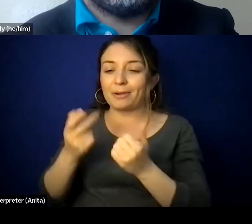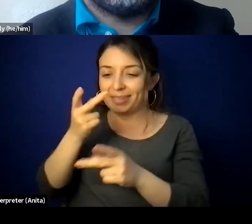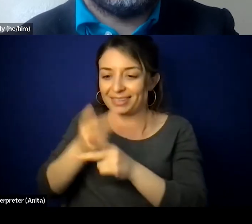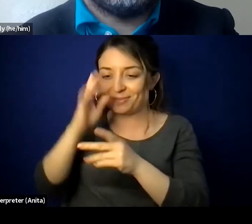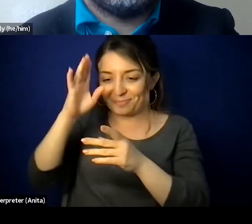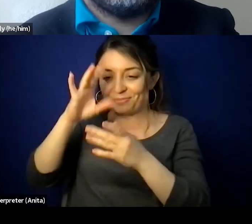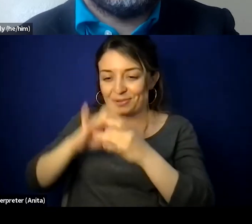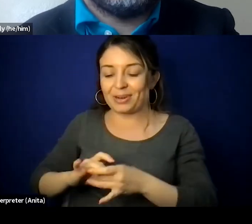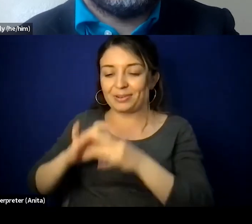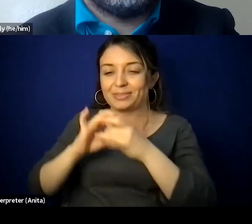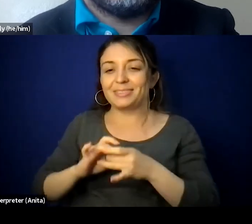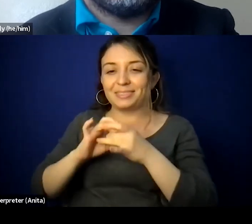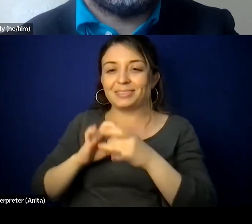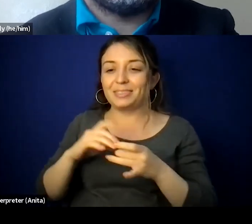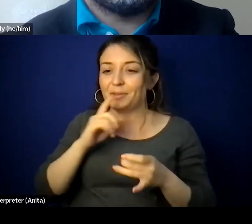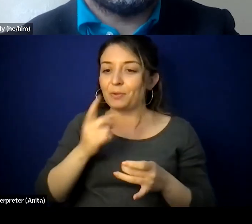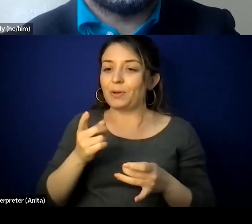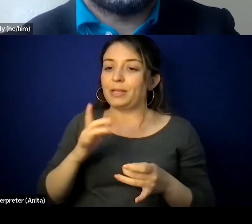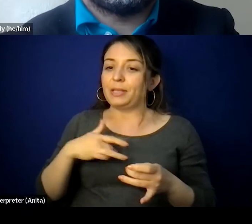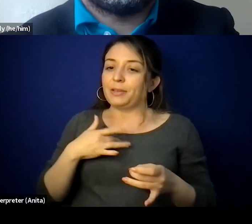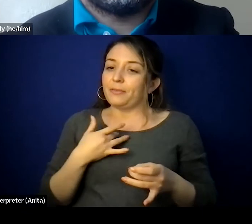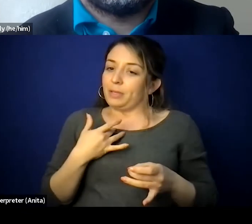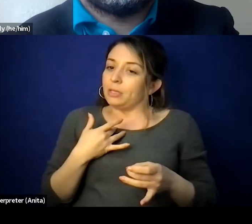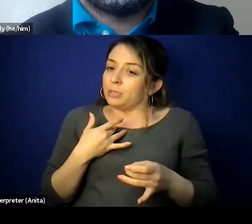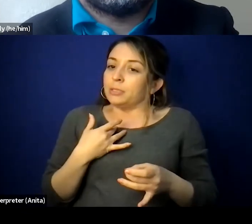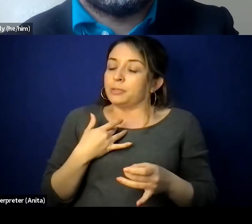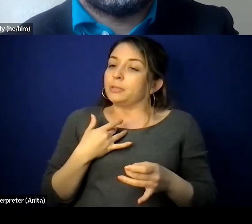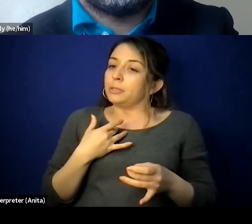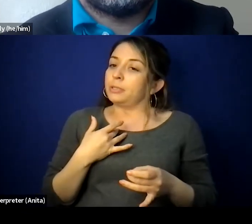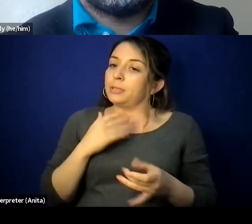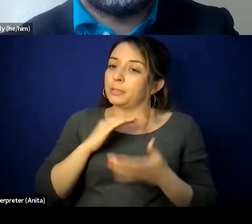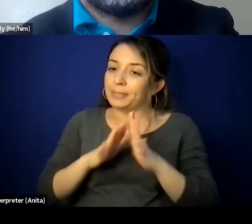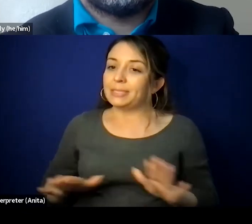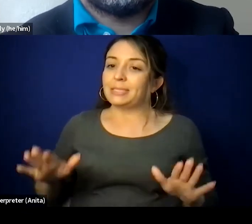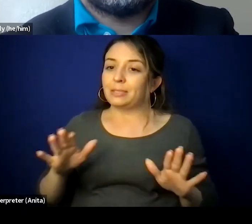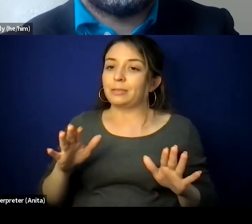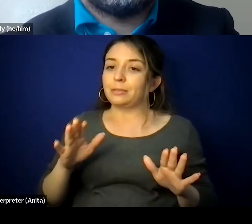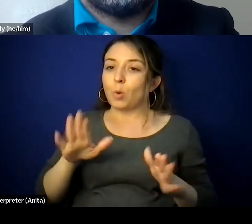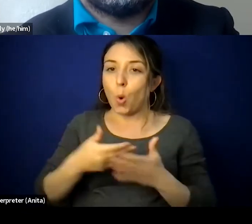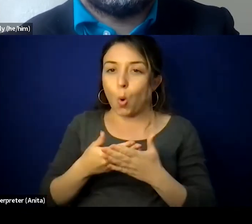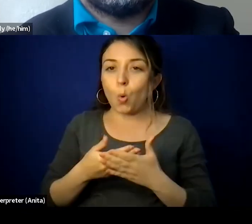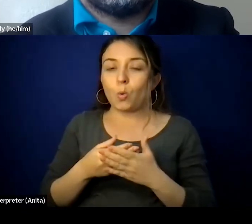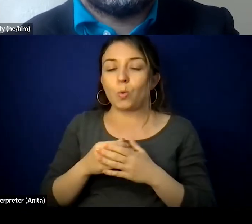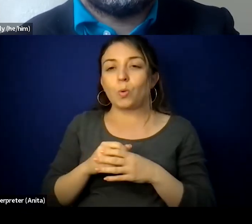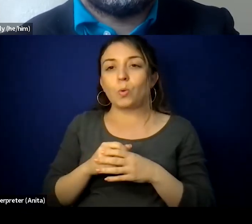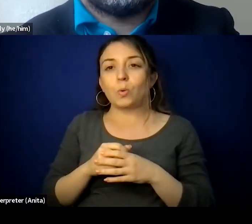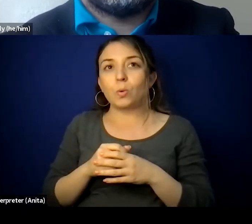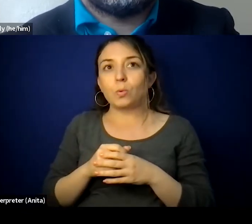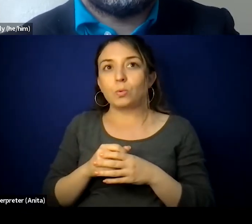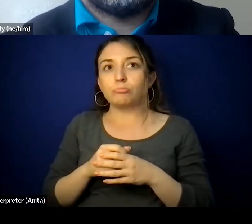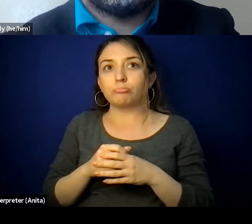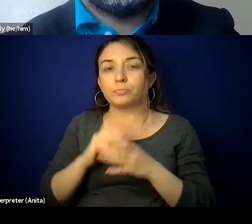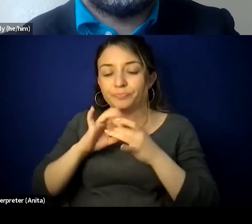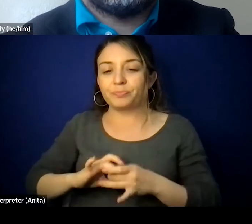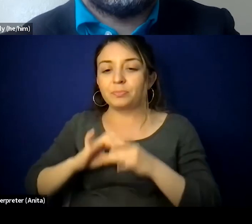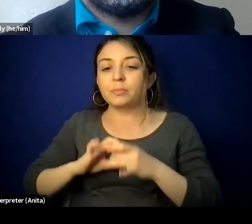grounded and whole inside of a field that I think is actually a